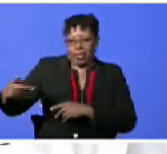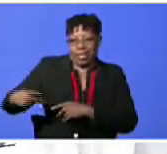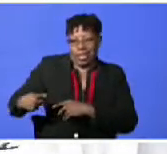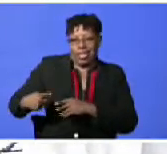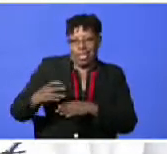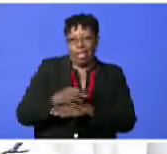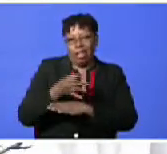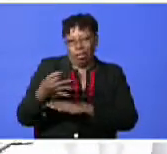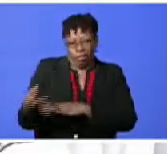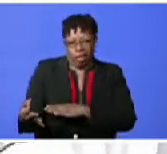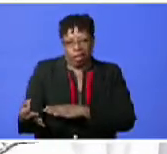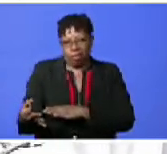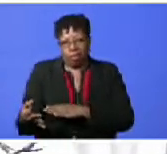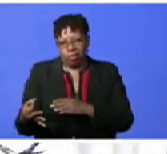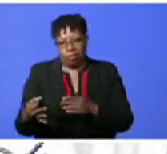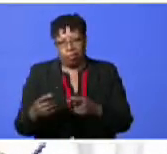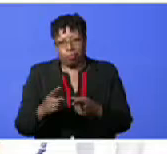failure,